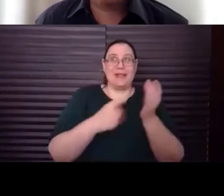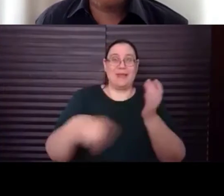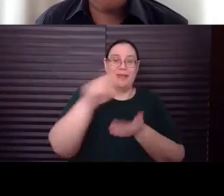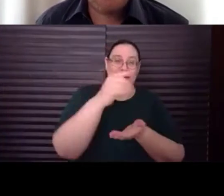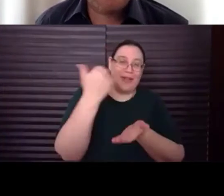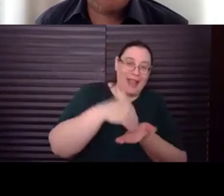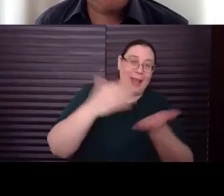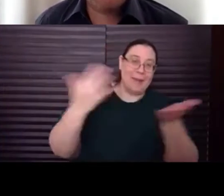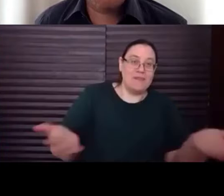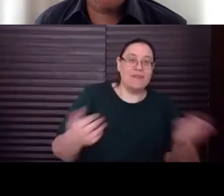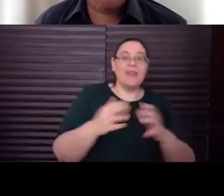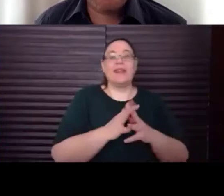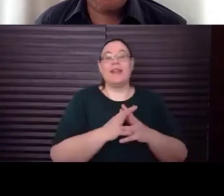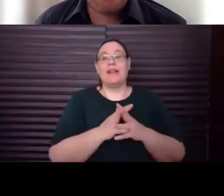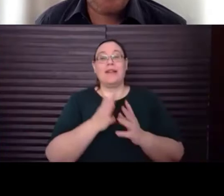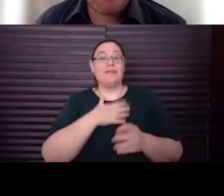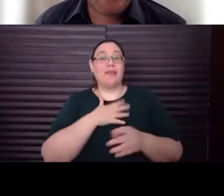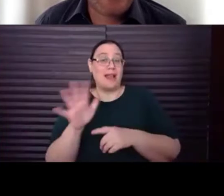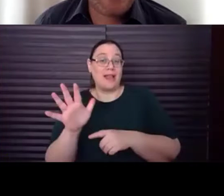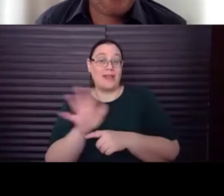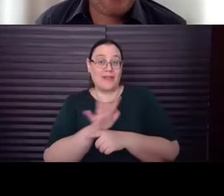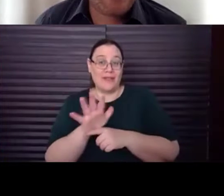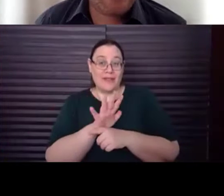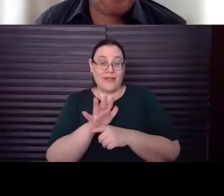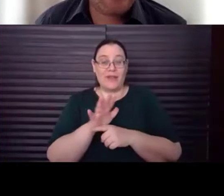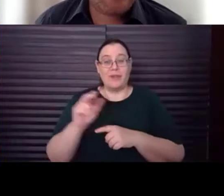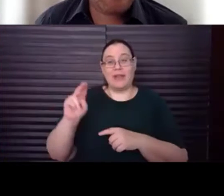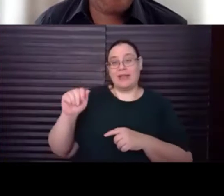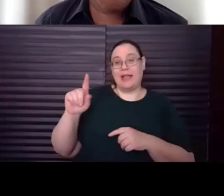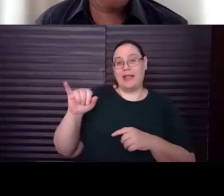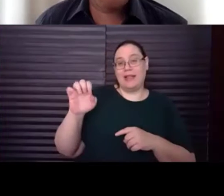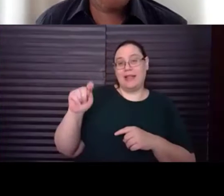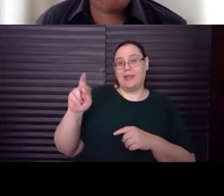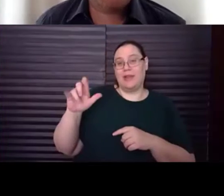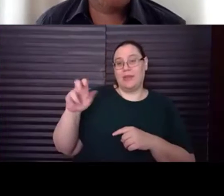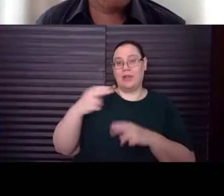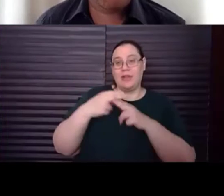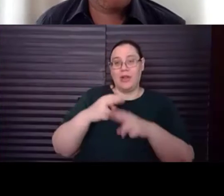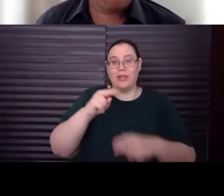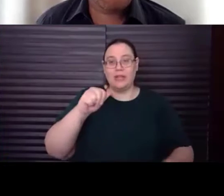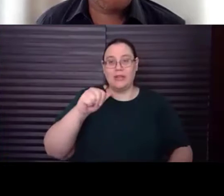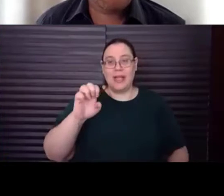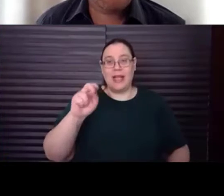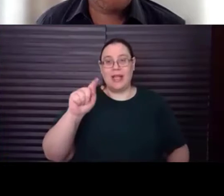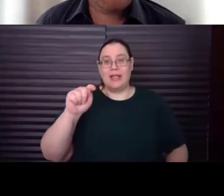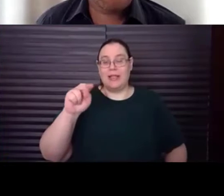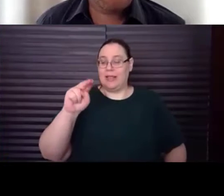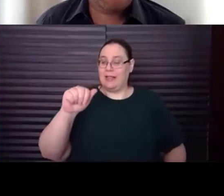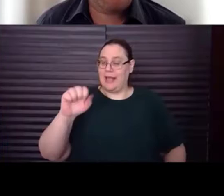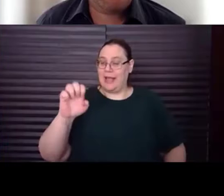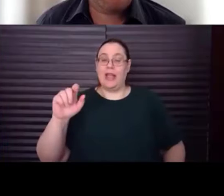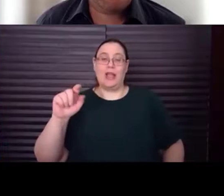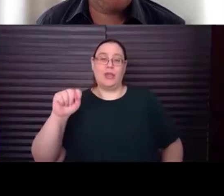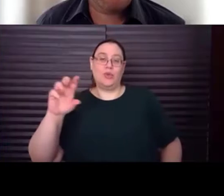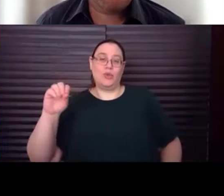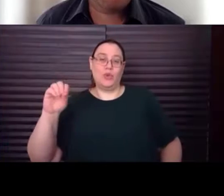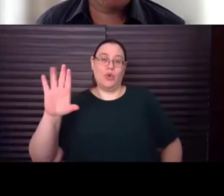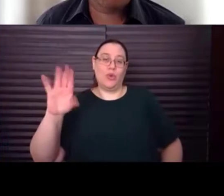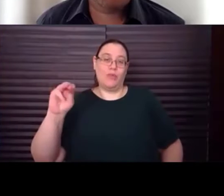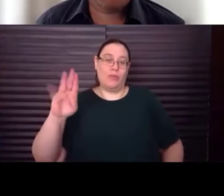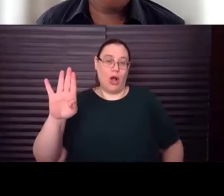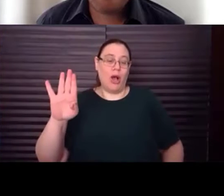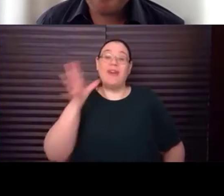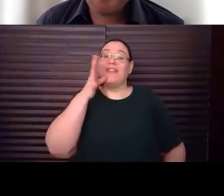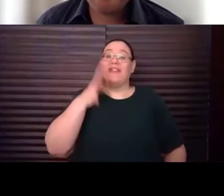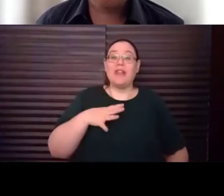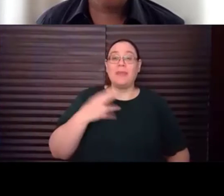again. My film and Natalie Trayvon's film is called Nene Two Bomb, and Nene Two Bomb is about a female hip